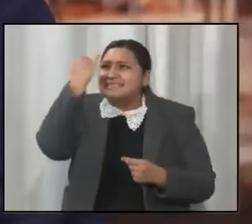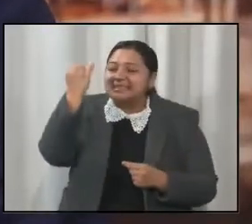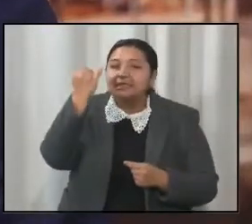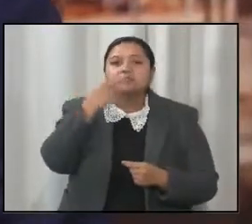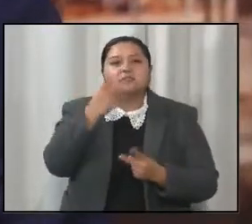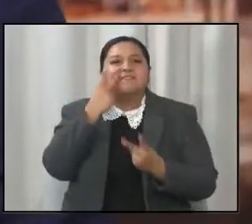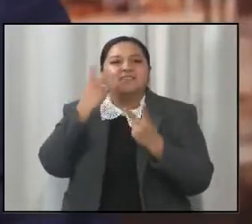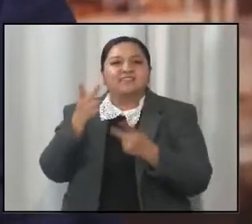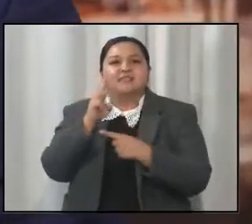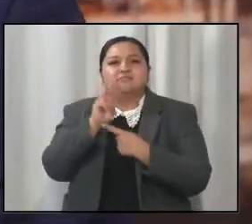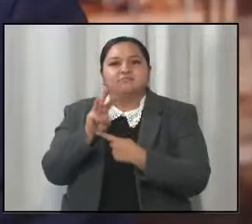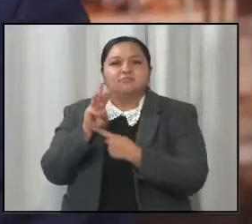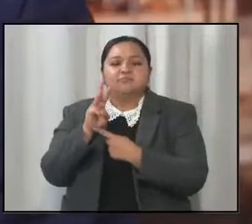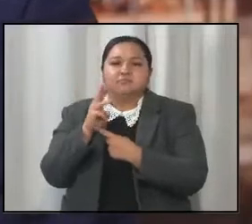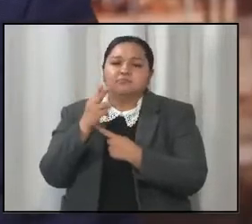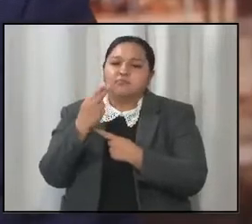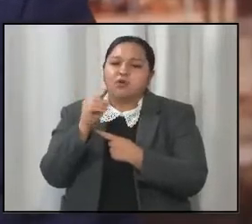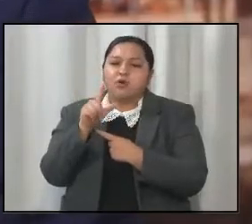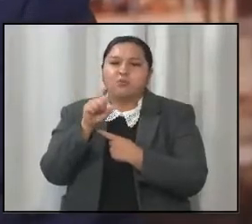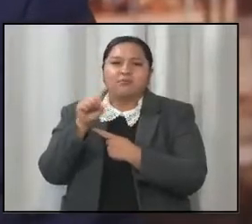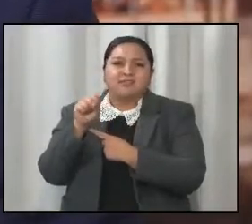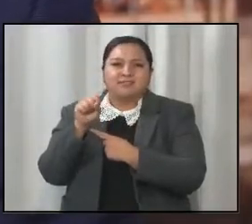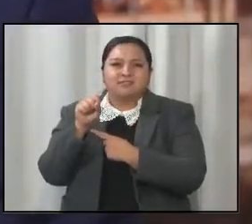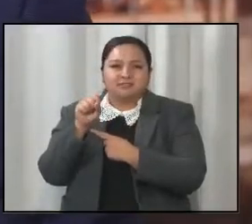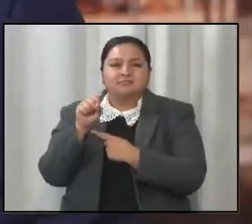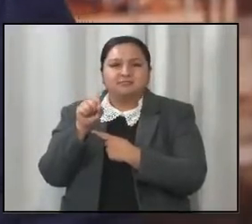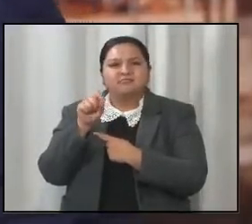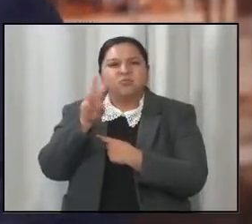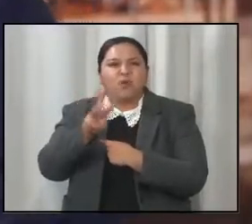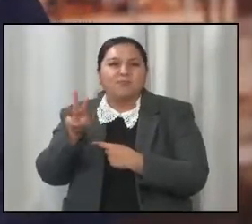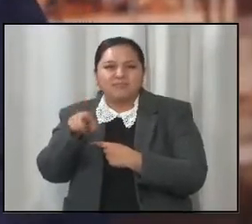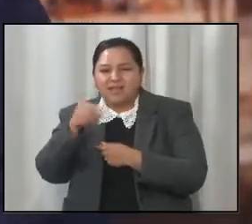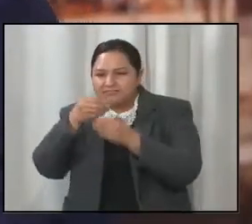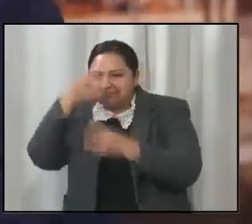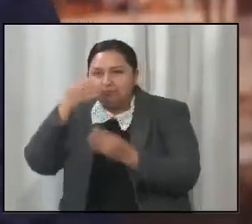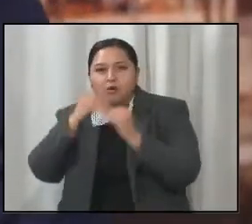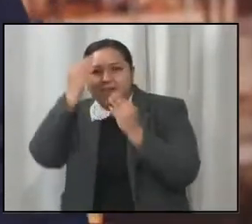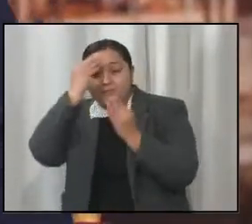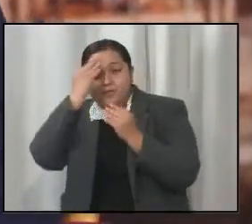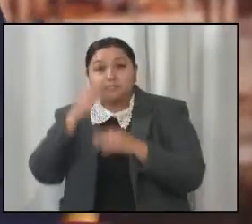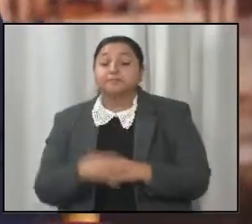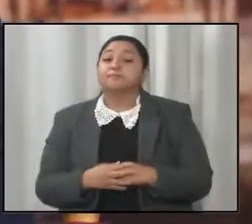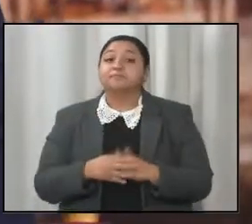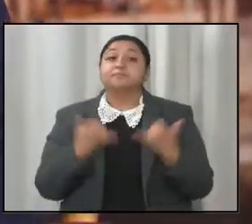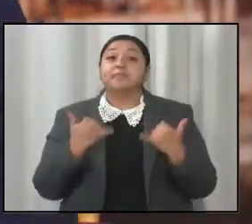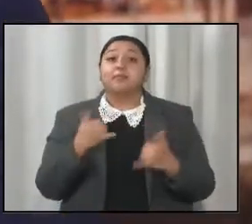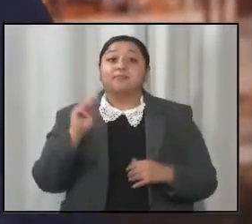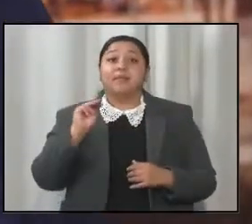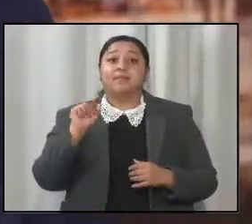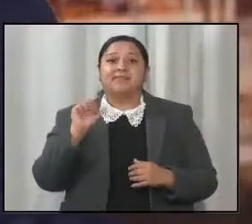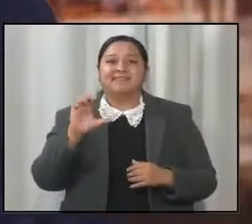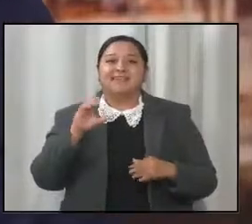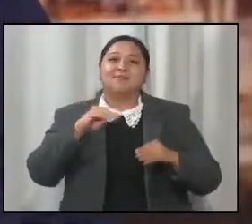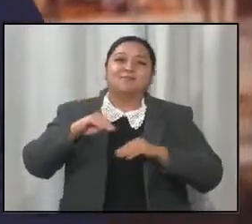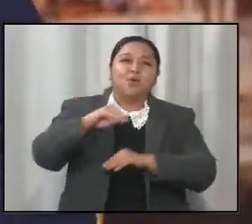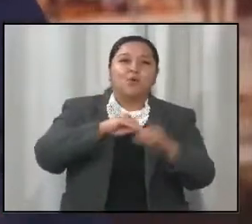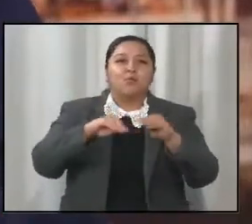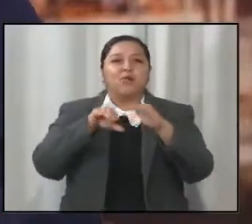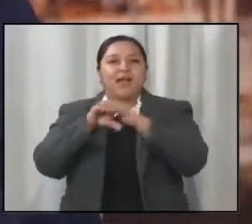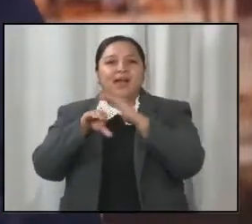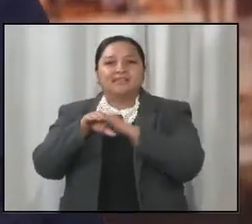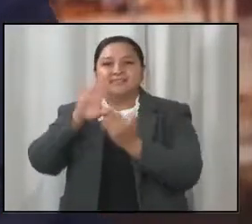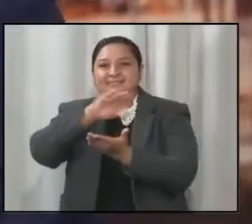longbeach.gov/homelessness. We've updated locations for our MAC, the Mobile Access Center. This is our mobile MSC on wheels. And so now we're